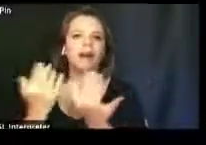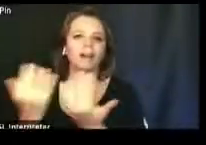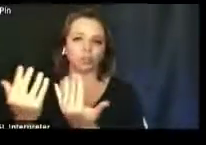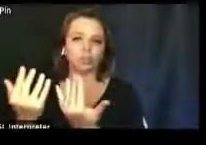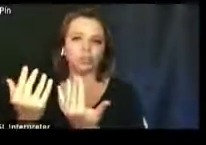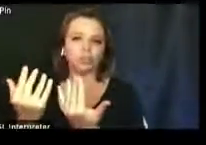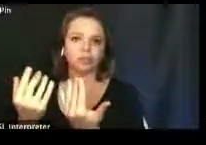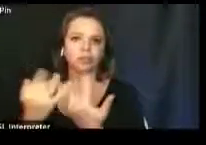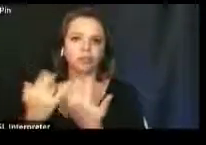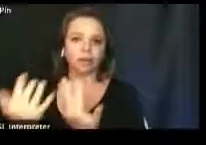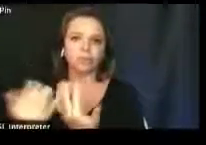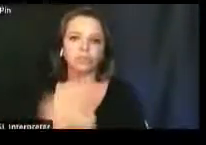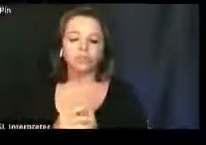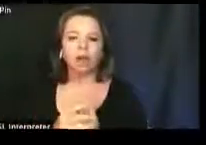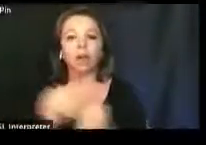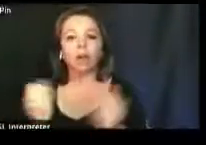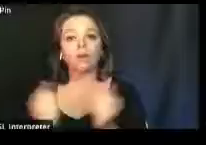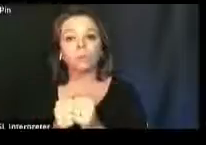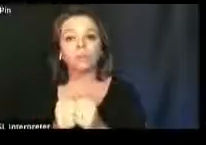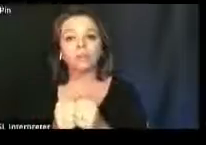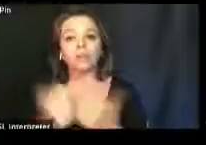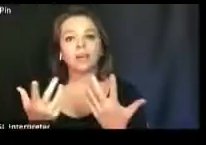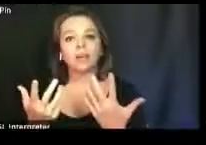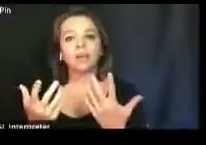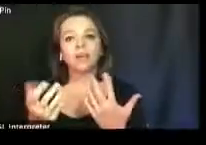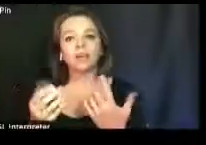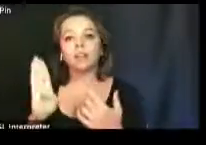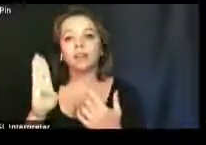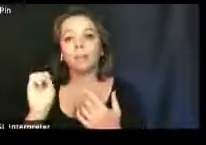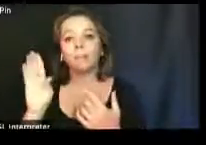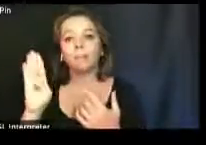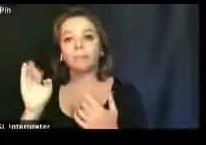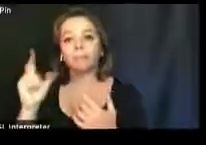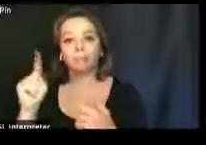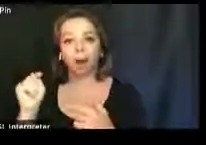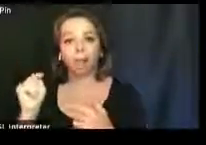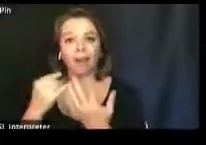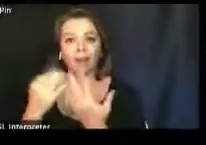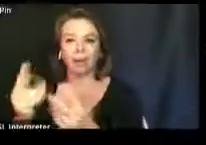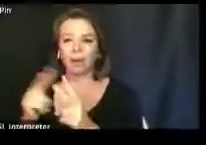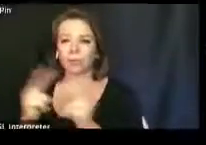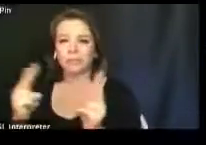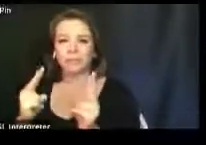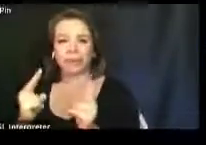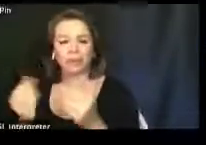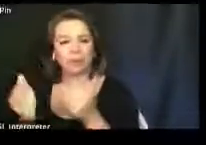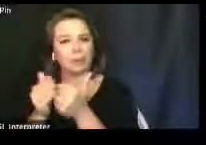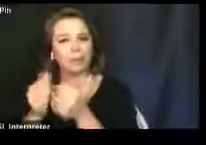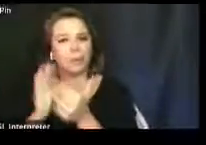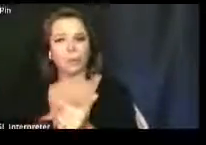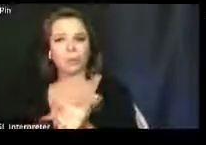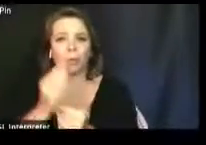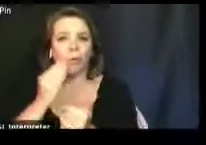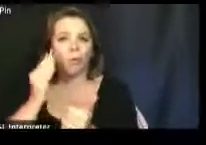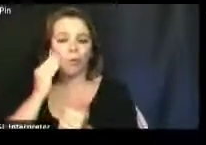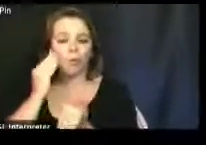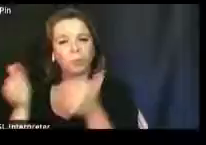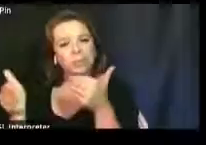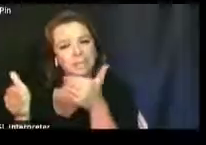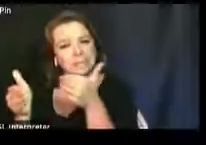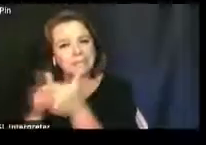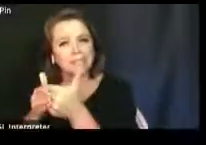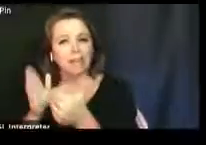With the Bobcat fire, that was very personal to us. That was very close to home. That was right next to